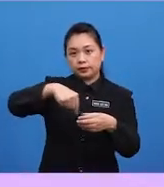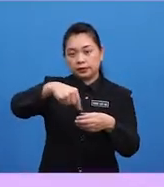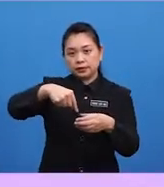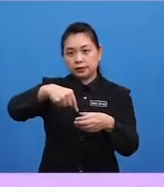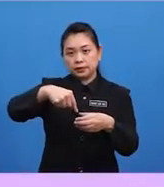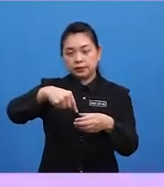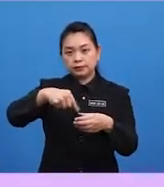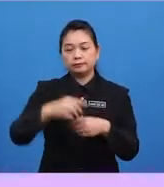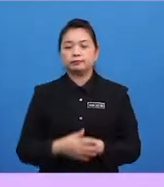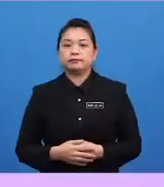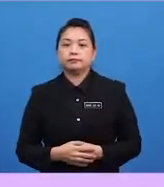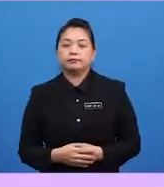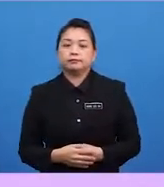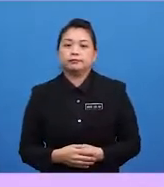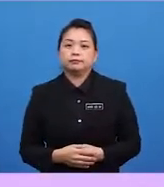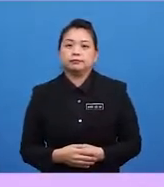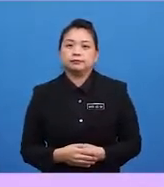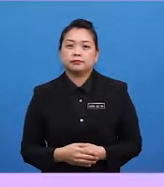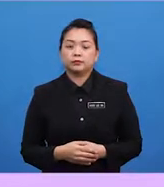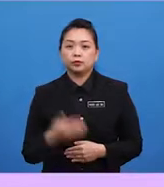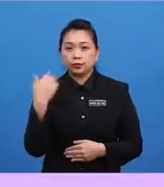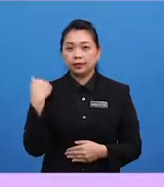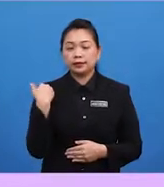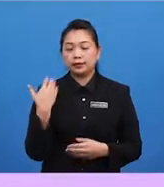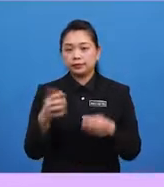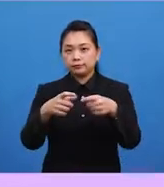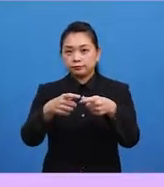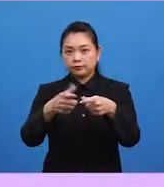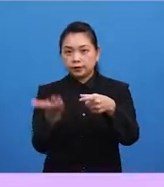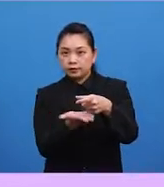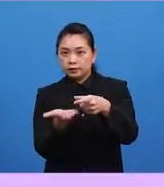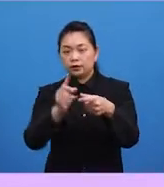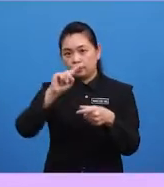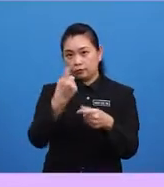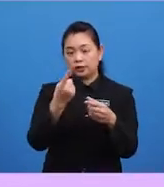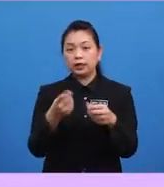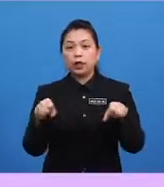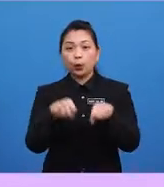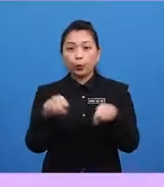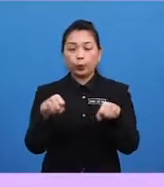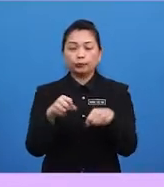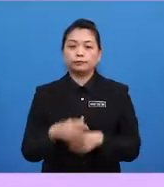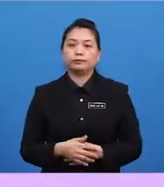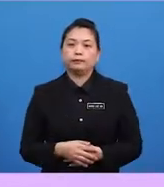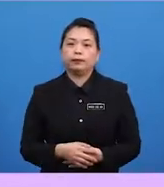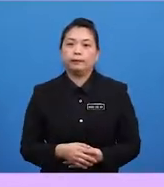bottom side. So the yolk of the yellow on top stays liquid.